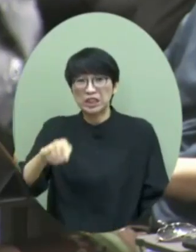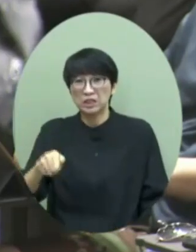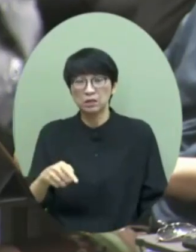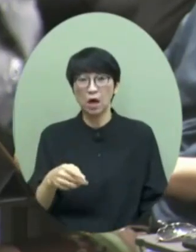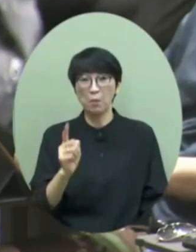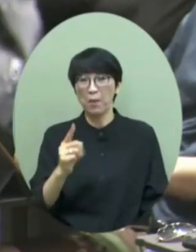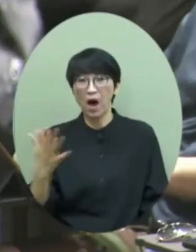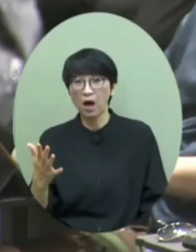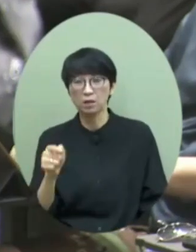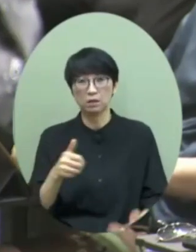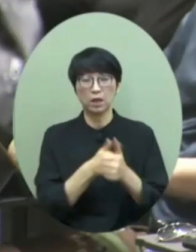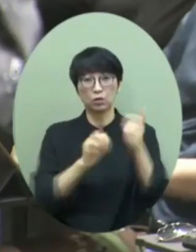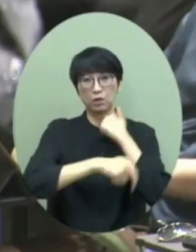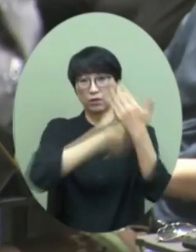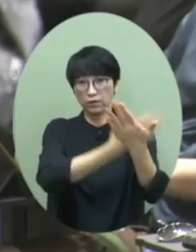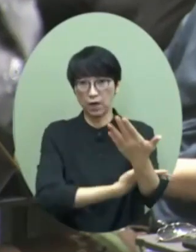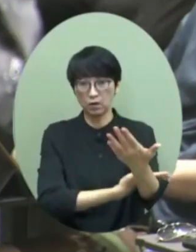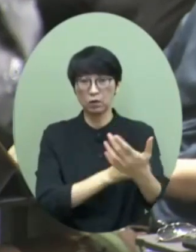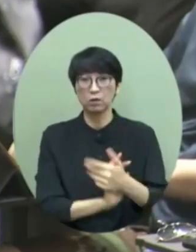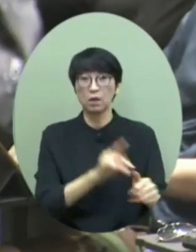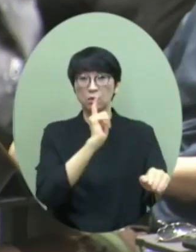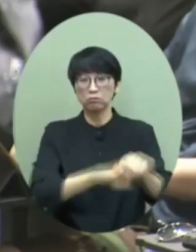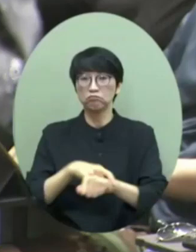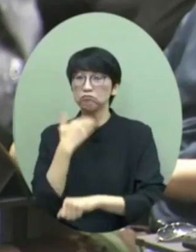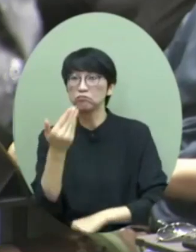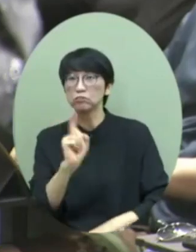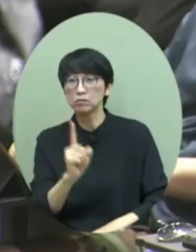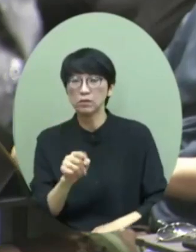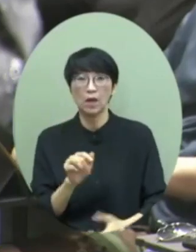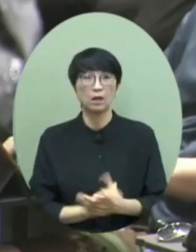still, arguably, statistically, be a tiny minority?